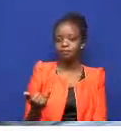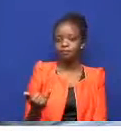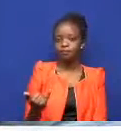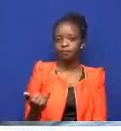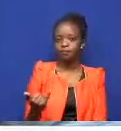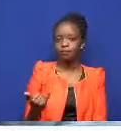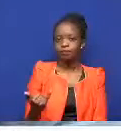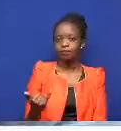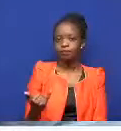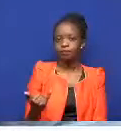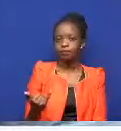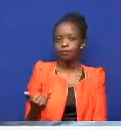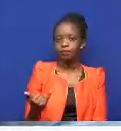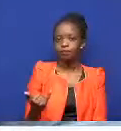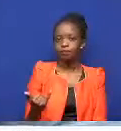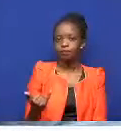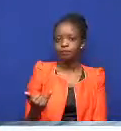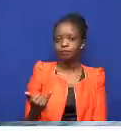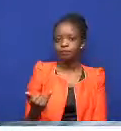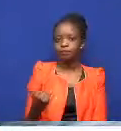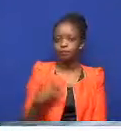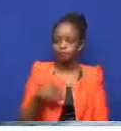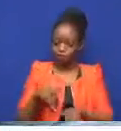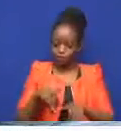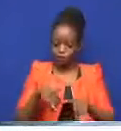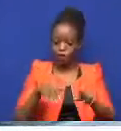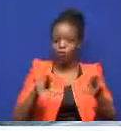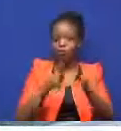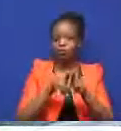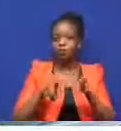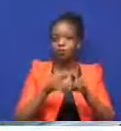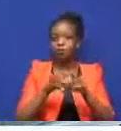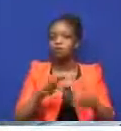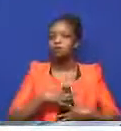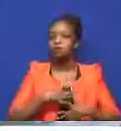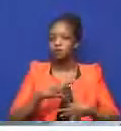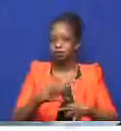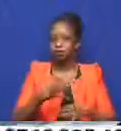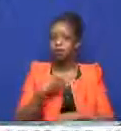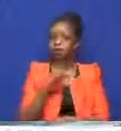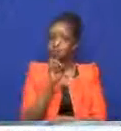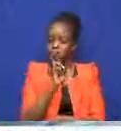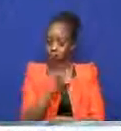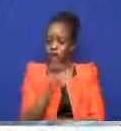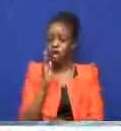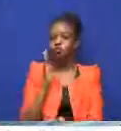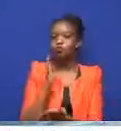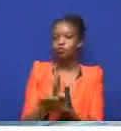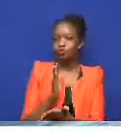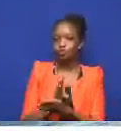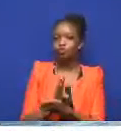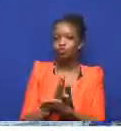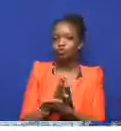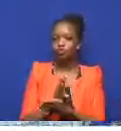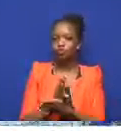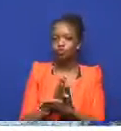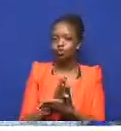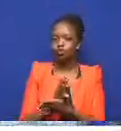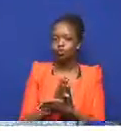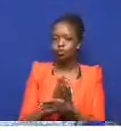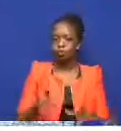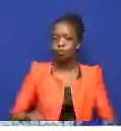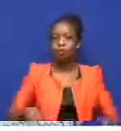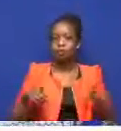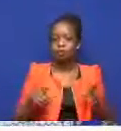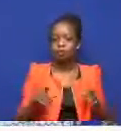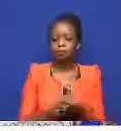I've followed that trend, and I've seen it throughout my life. Business